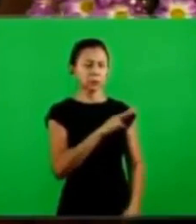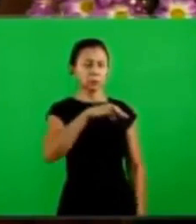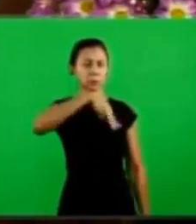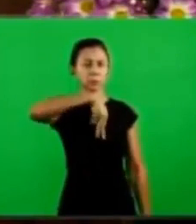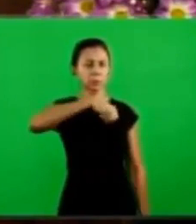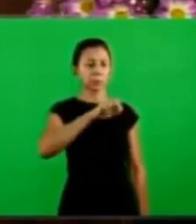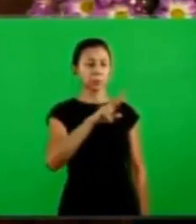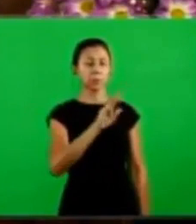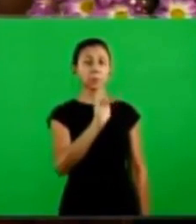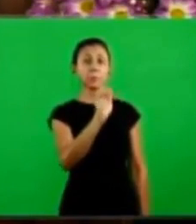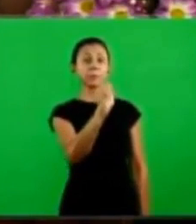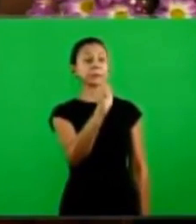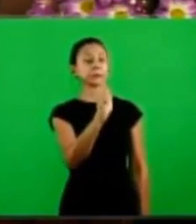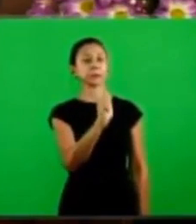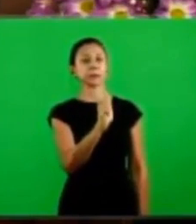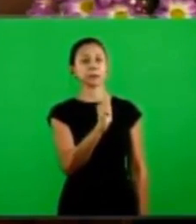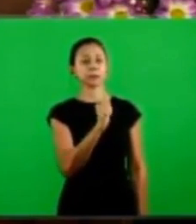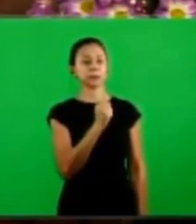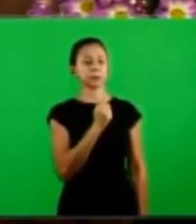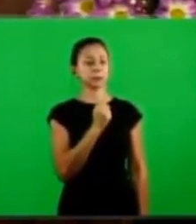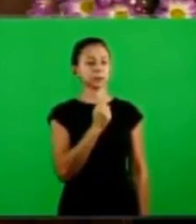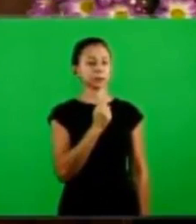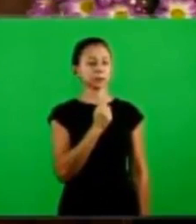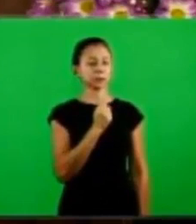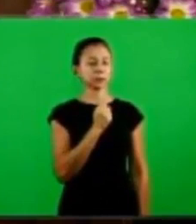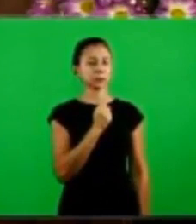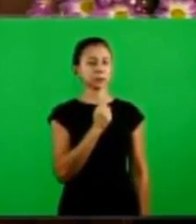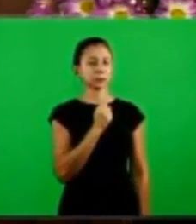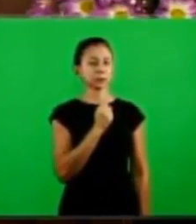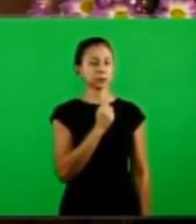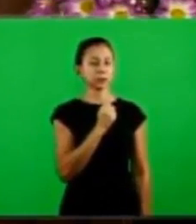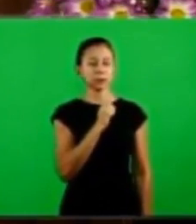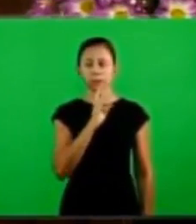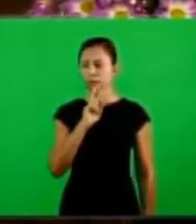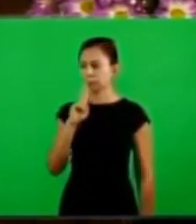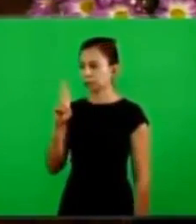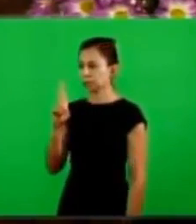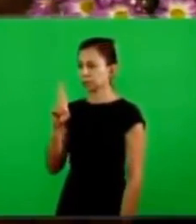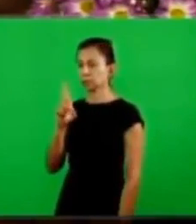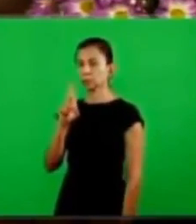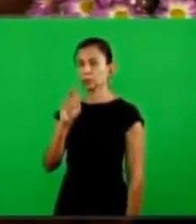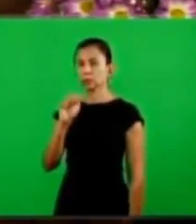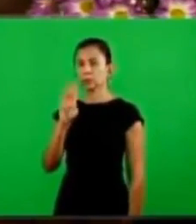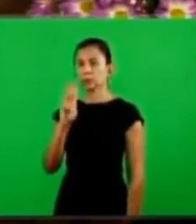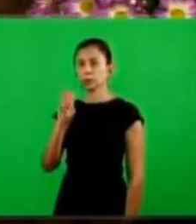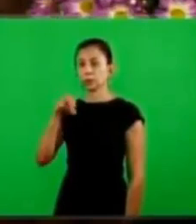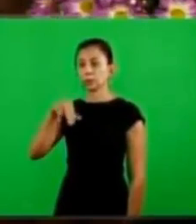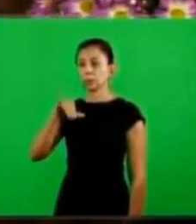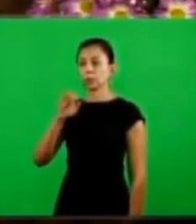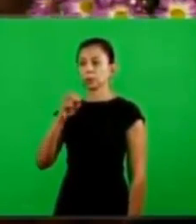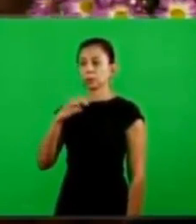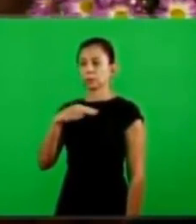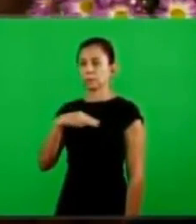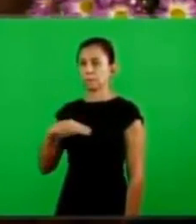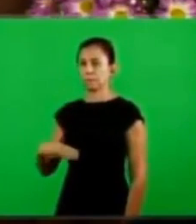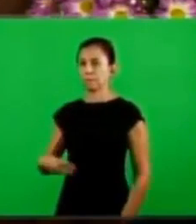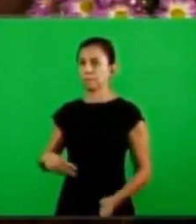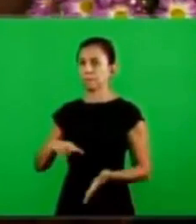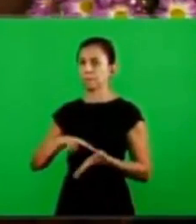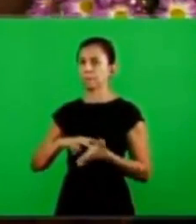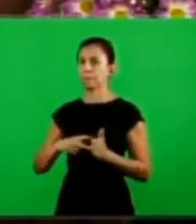So when he called her by her name, then she answered, "Rabboni," which